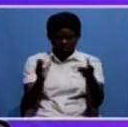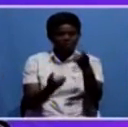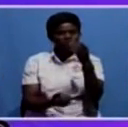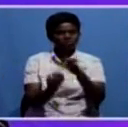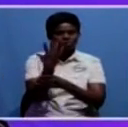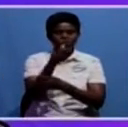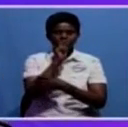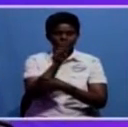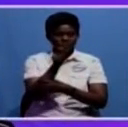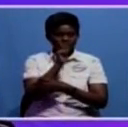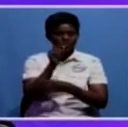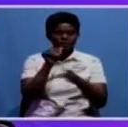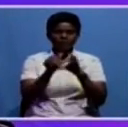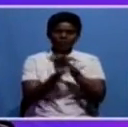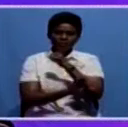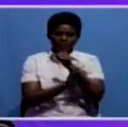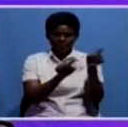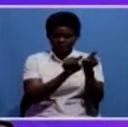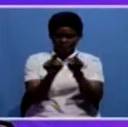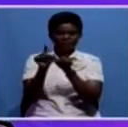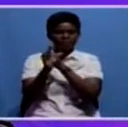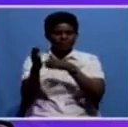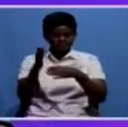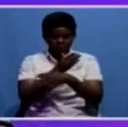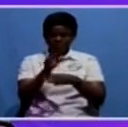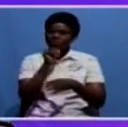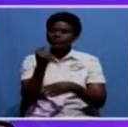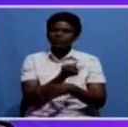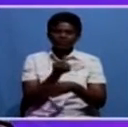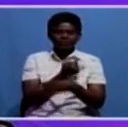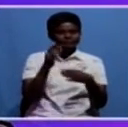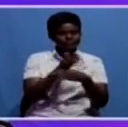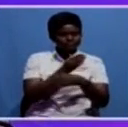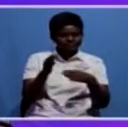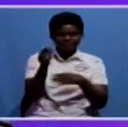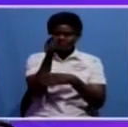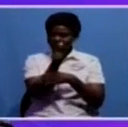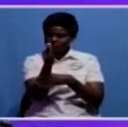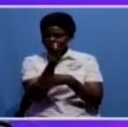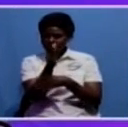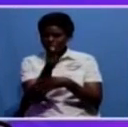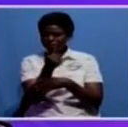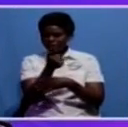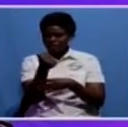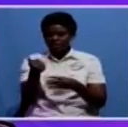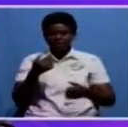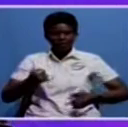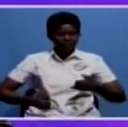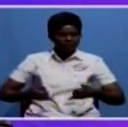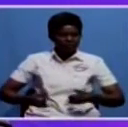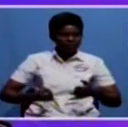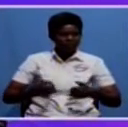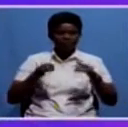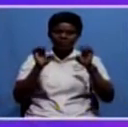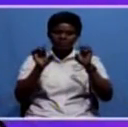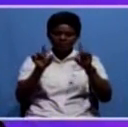media in this country as businesses. Beyond just news, there are film platforms, there are other entertainment platforms,